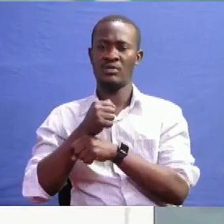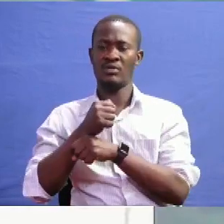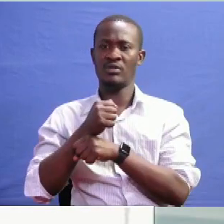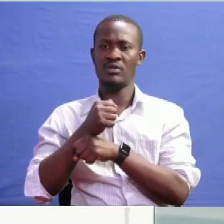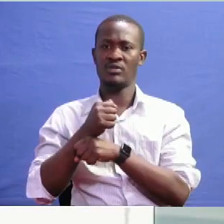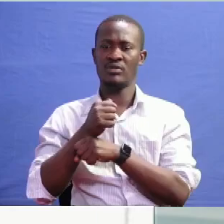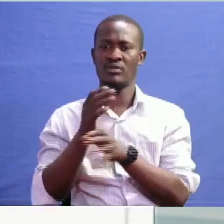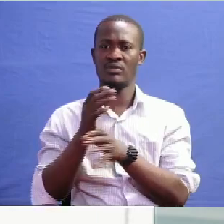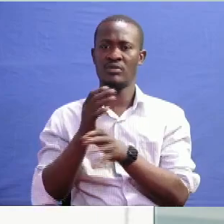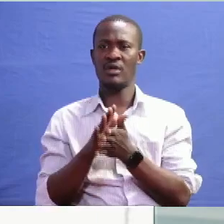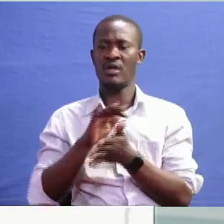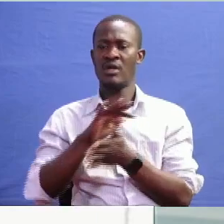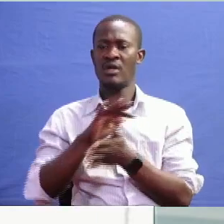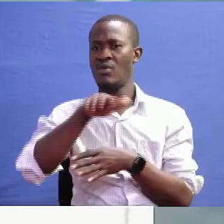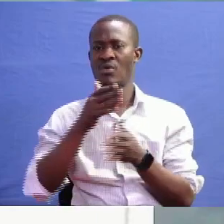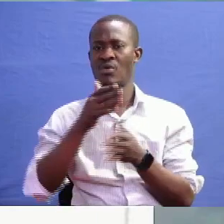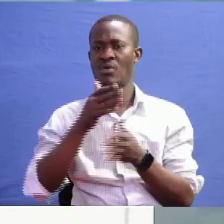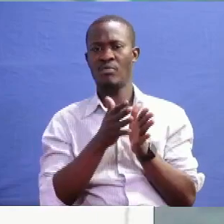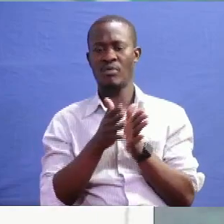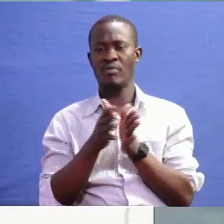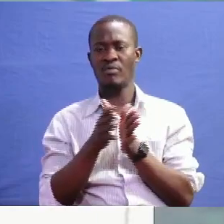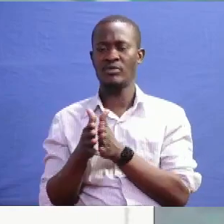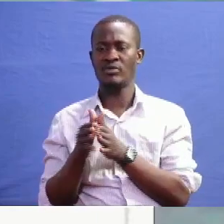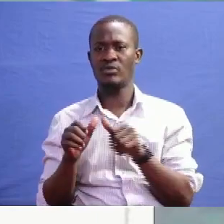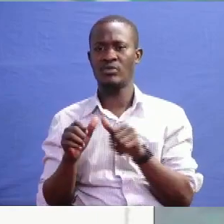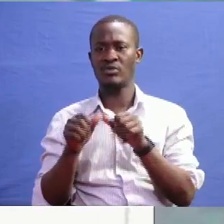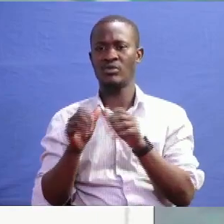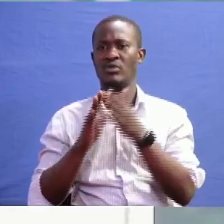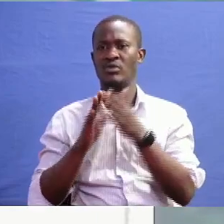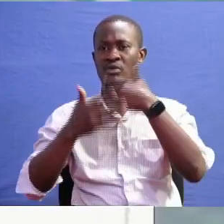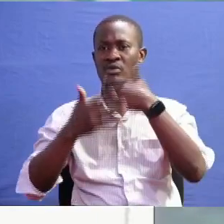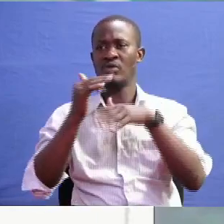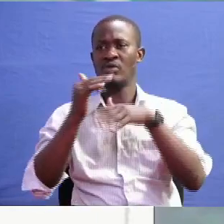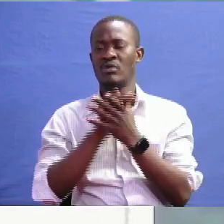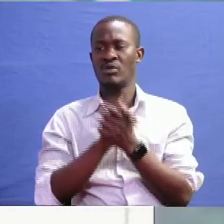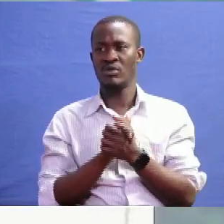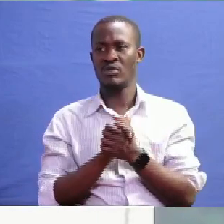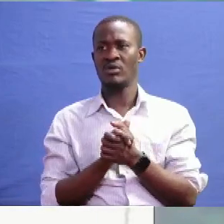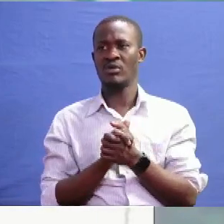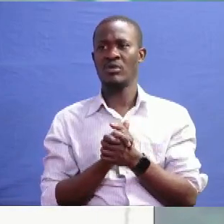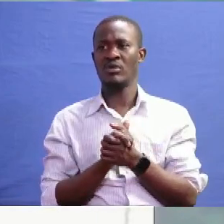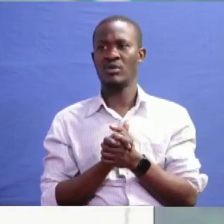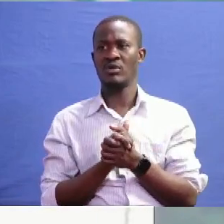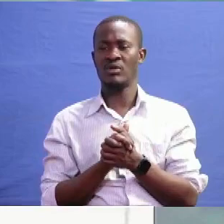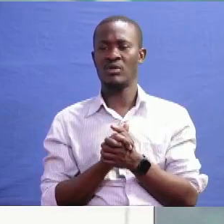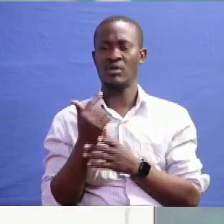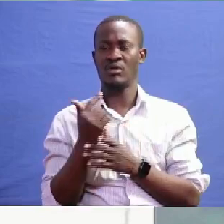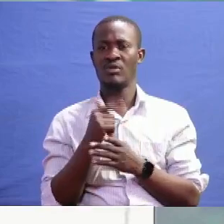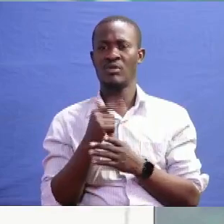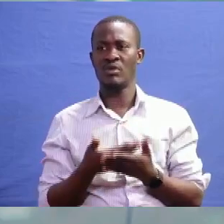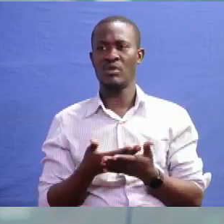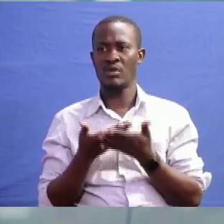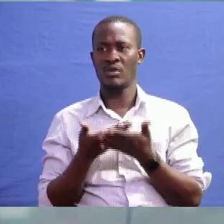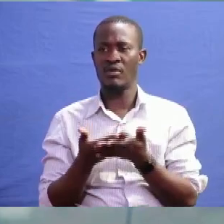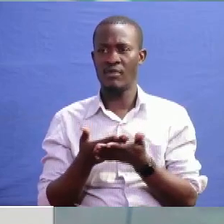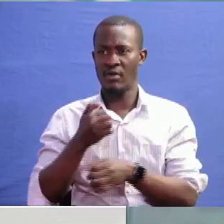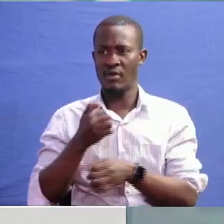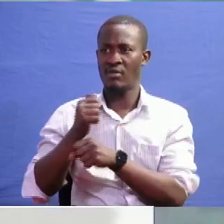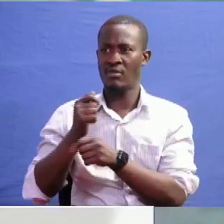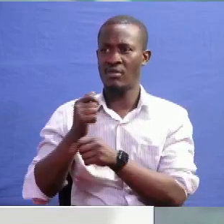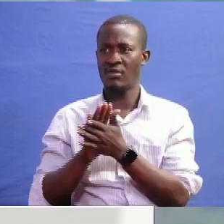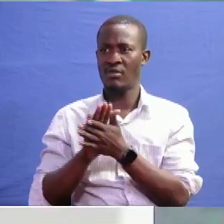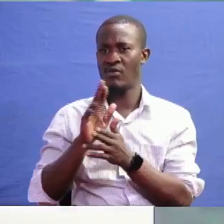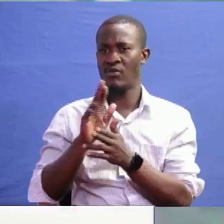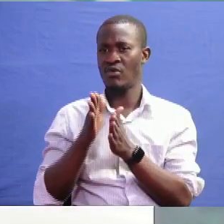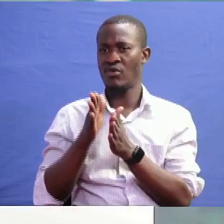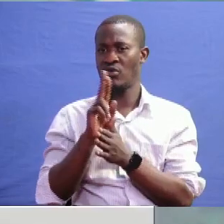Yeah, but the old grants will continue from University Funding Board. From University Funding Board. Yeah, they are the ones giving the scholarship. But we are using one platform